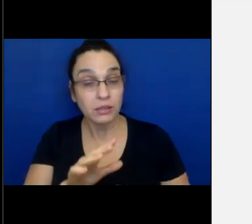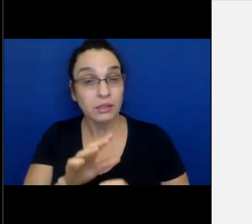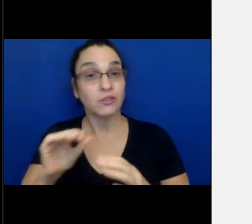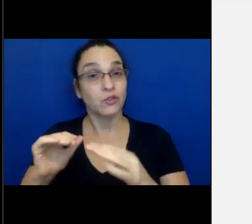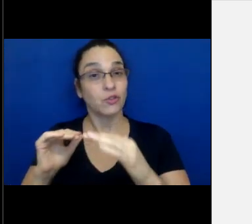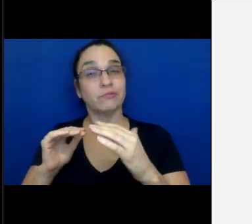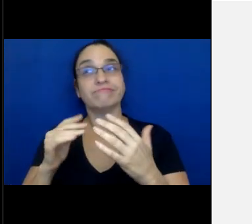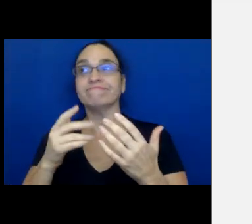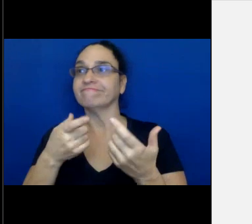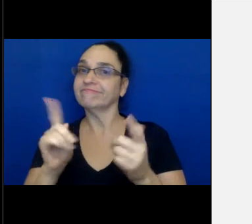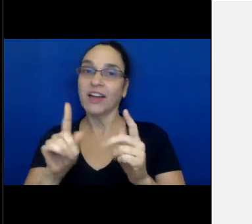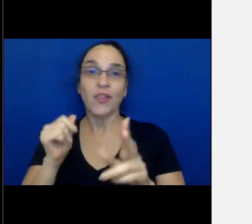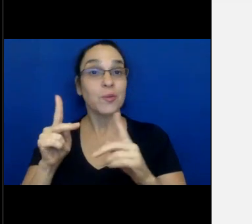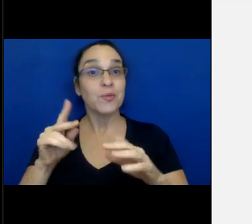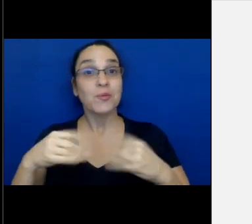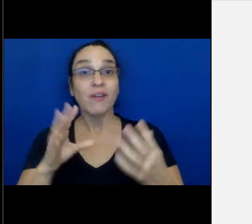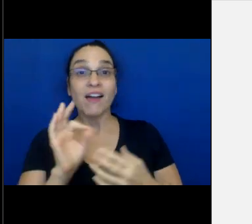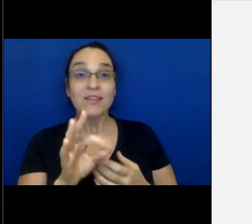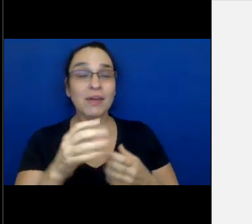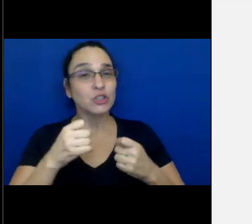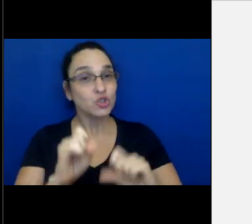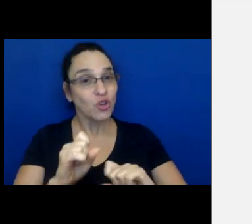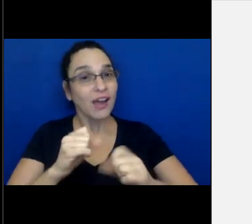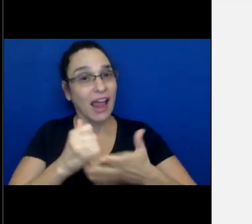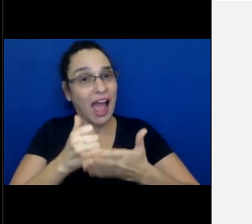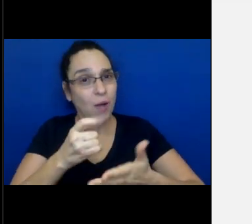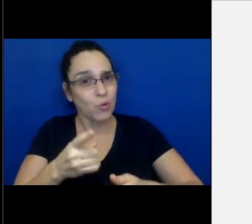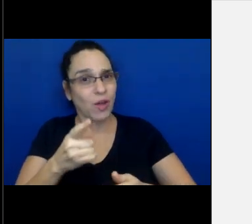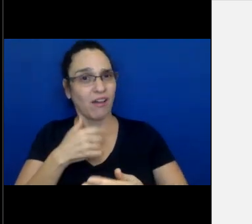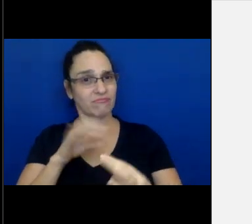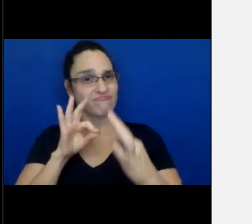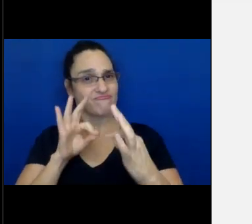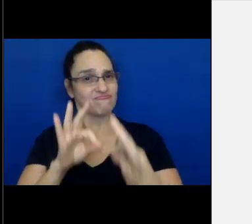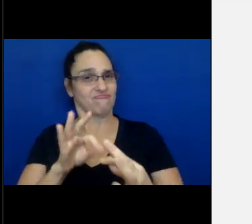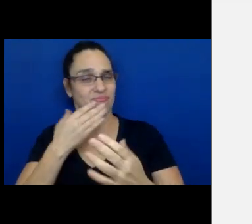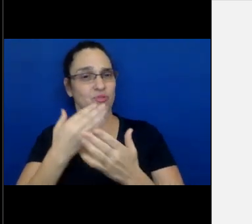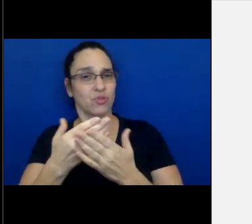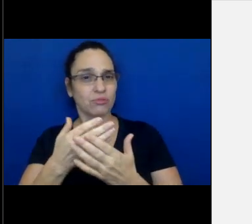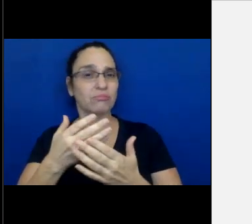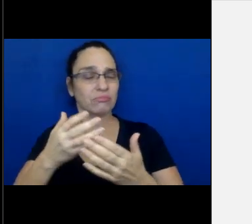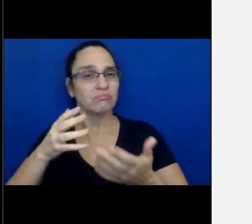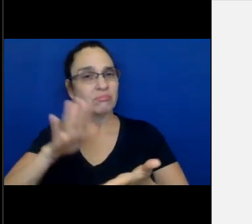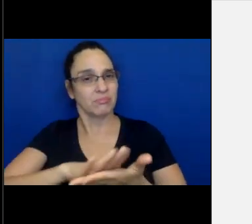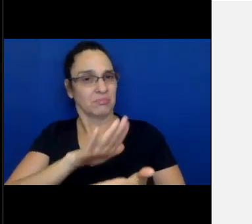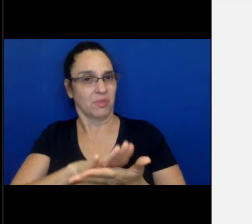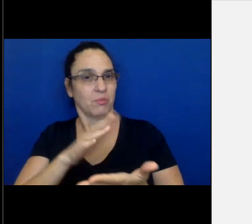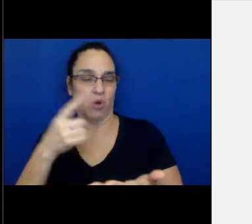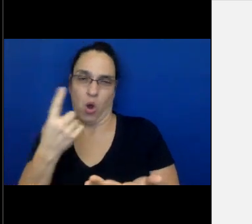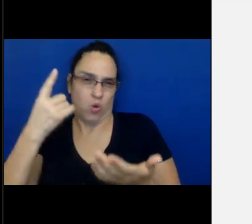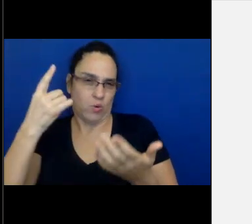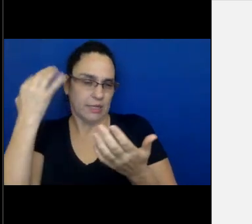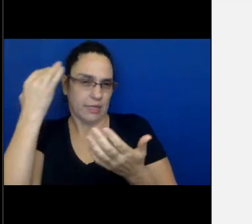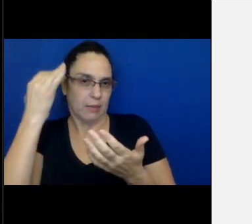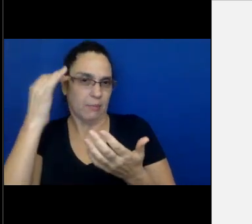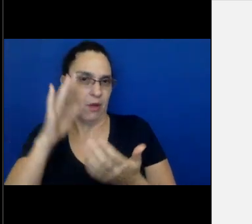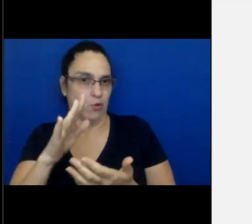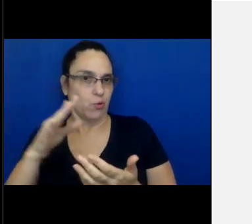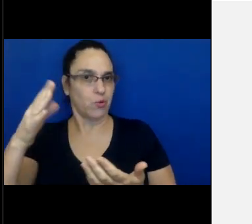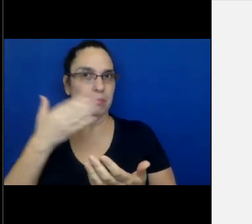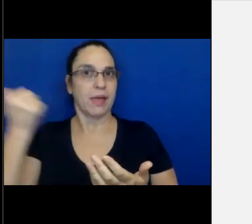best work possible. So they really have the paper's best interest in mind. And those are